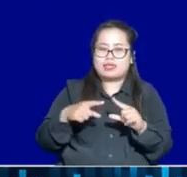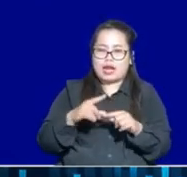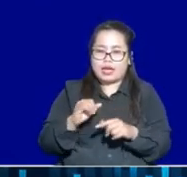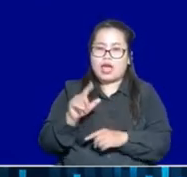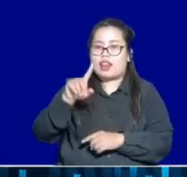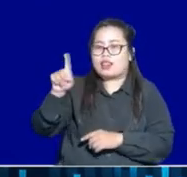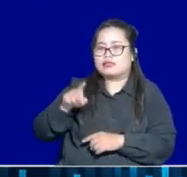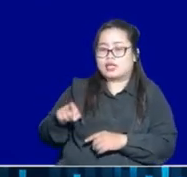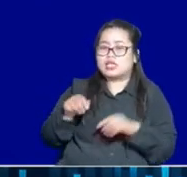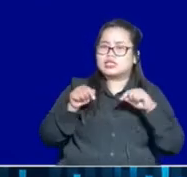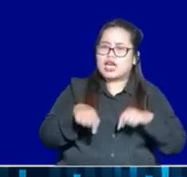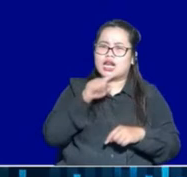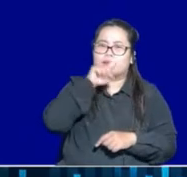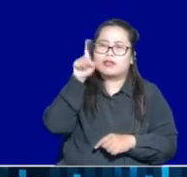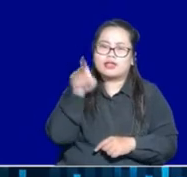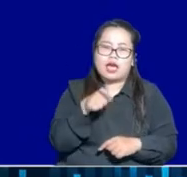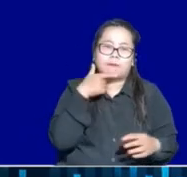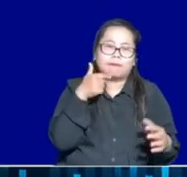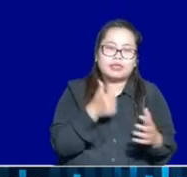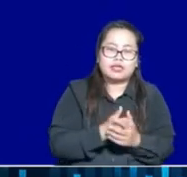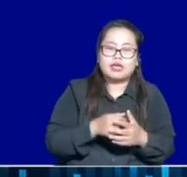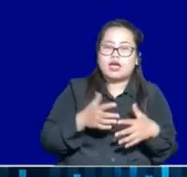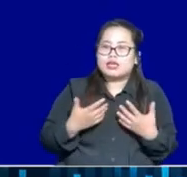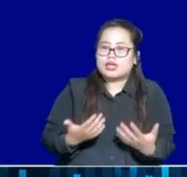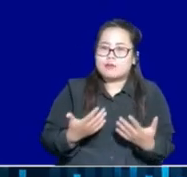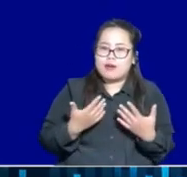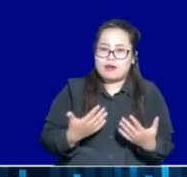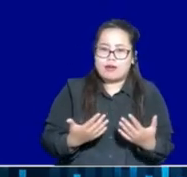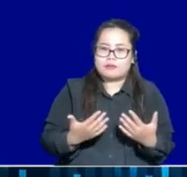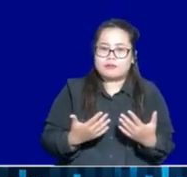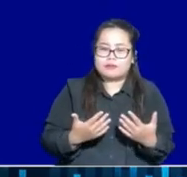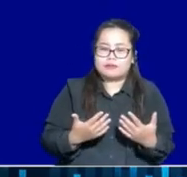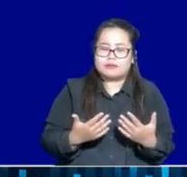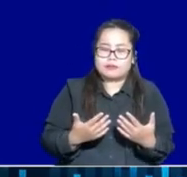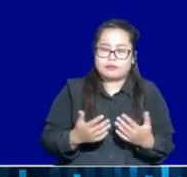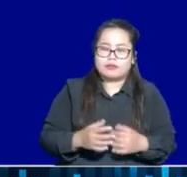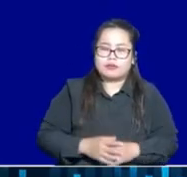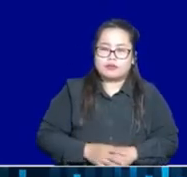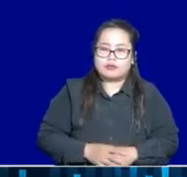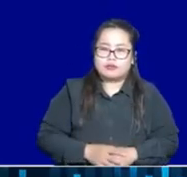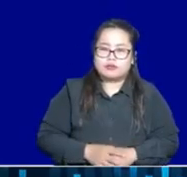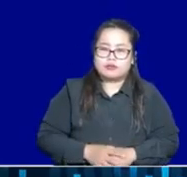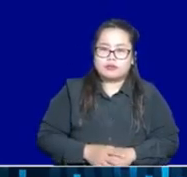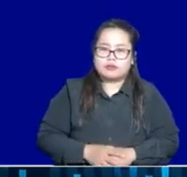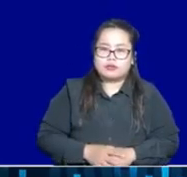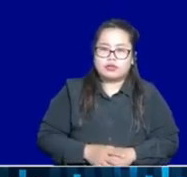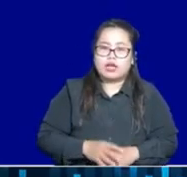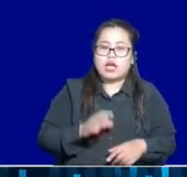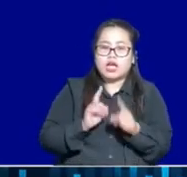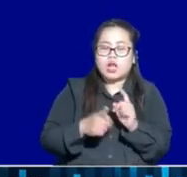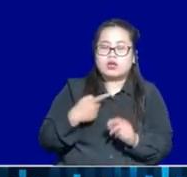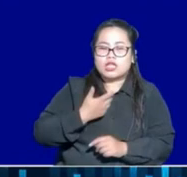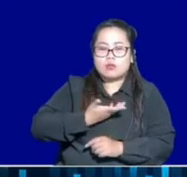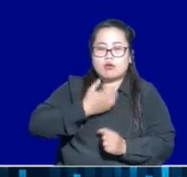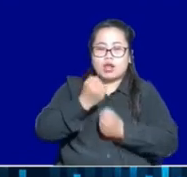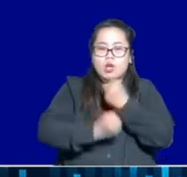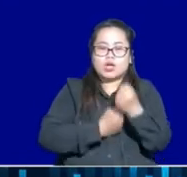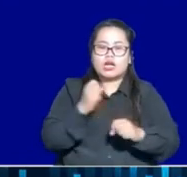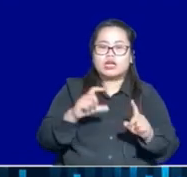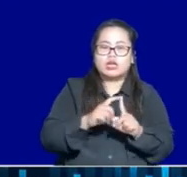the set of things that the world is going to be demanding to decarbonize and that can be done in